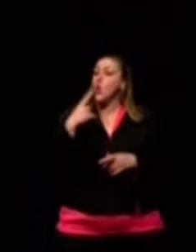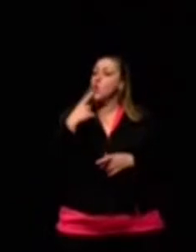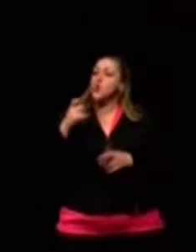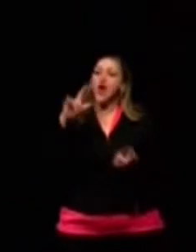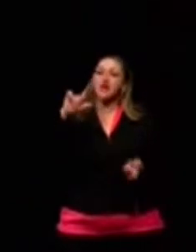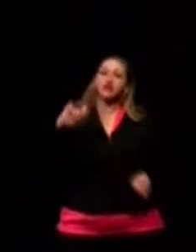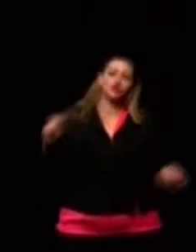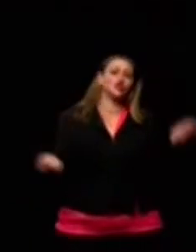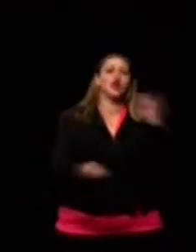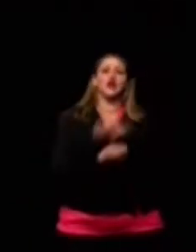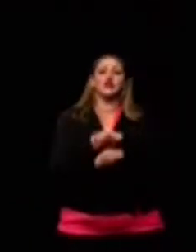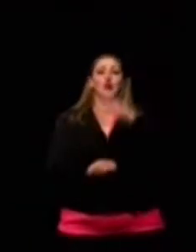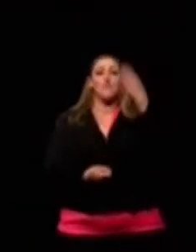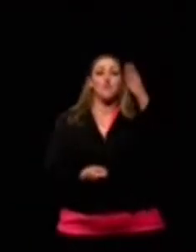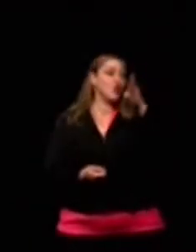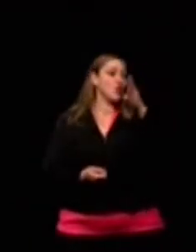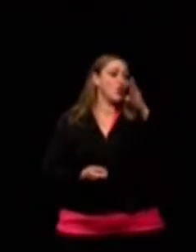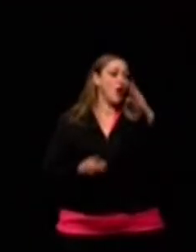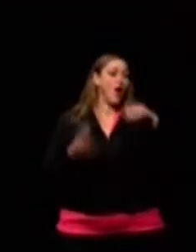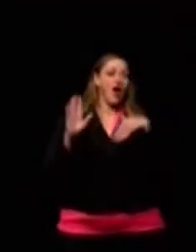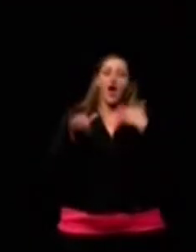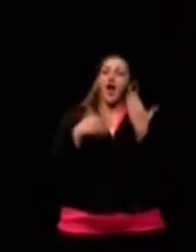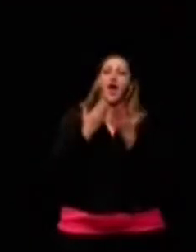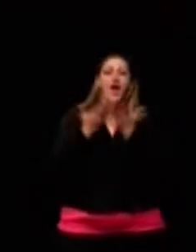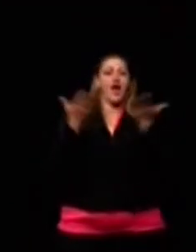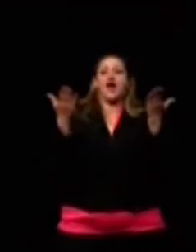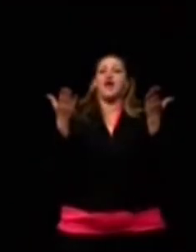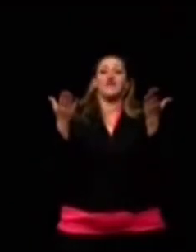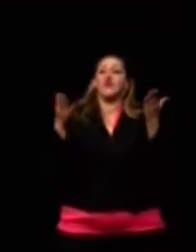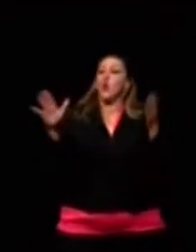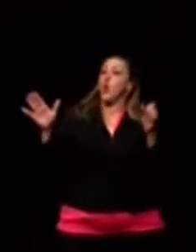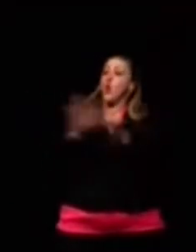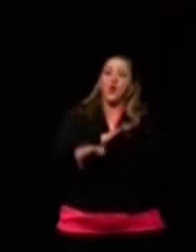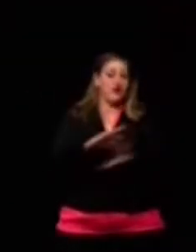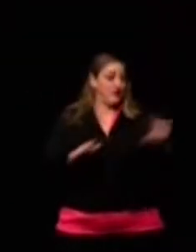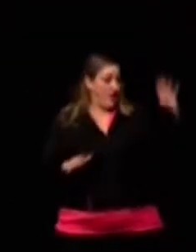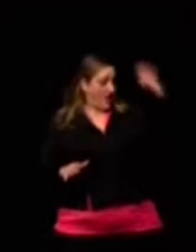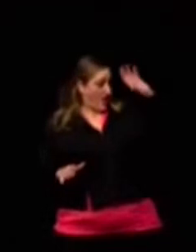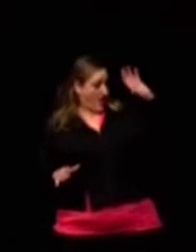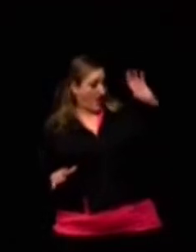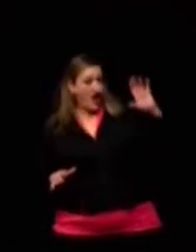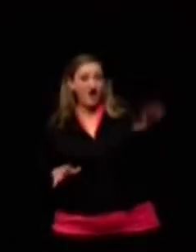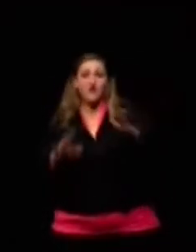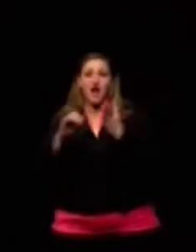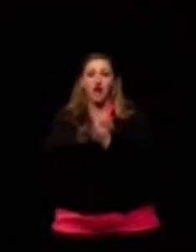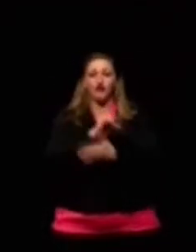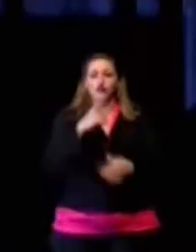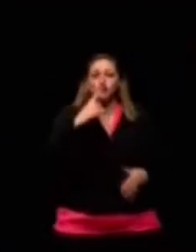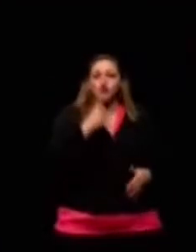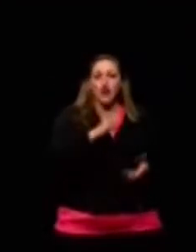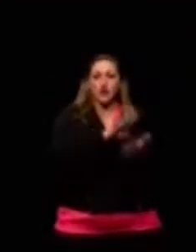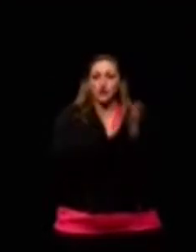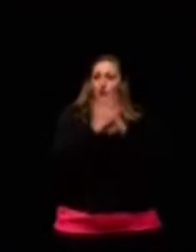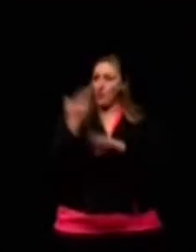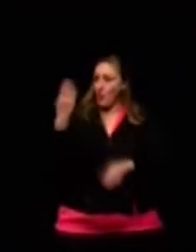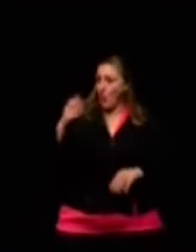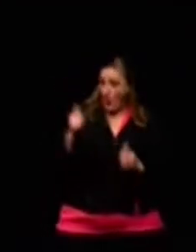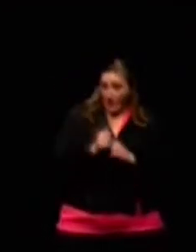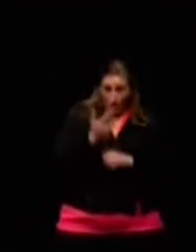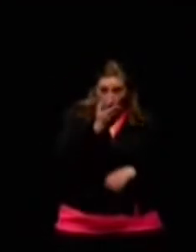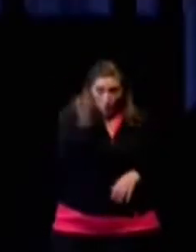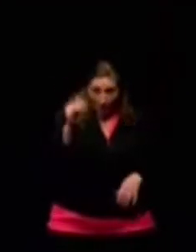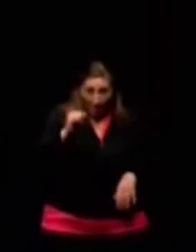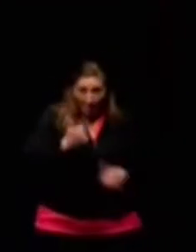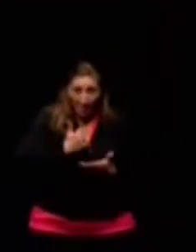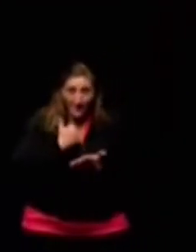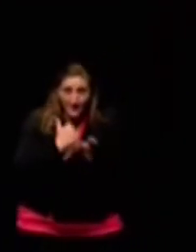seat blue, and eventually the whole east side of Manhattan from red to blue, with all of your help.